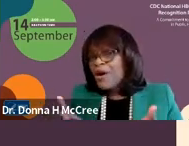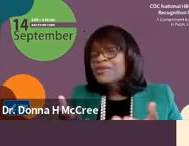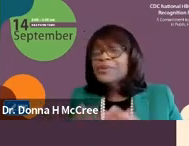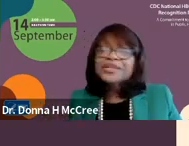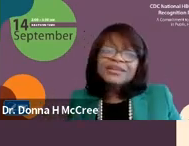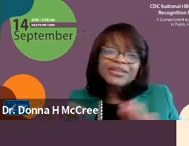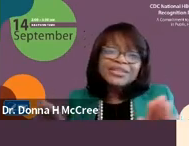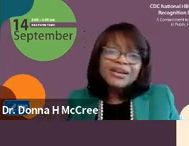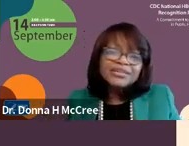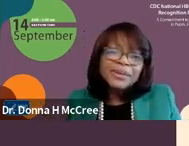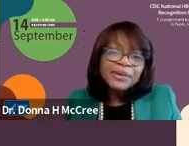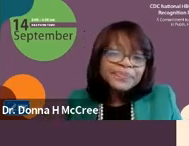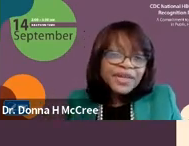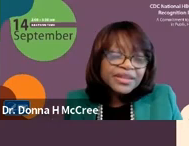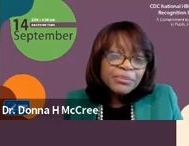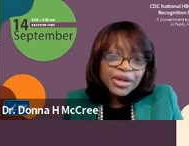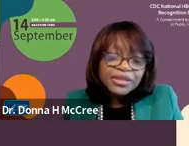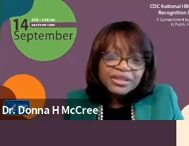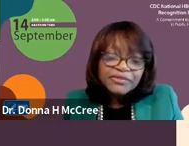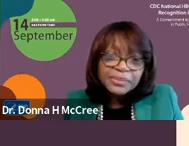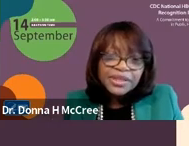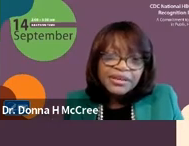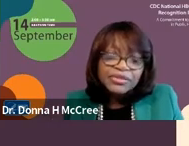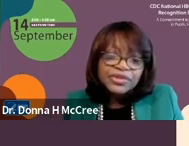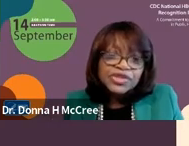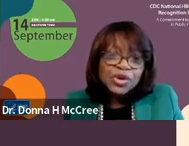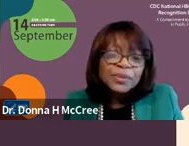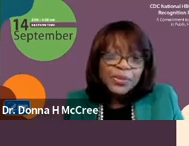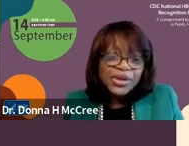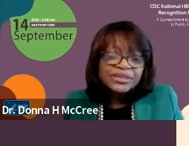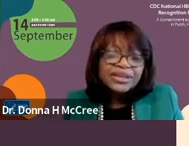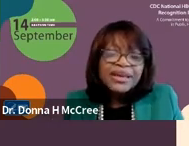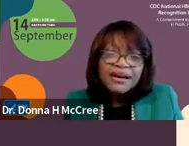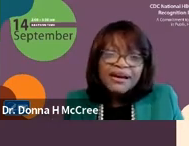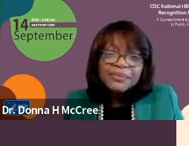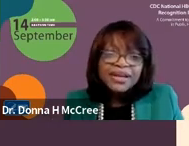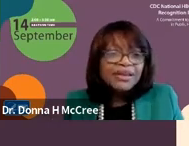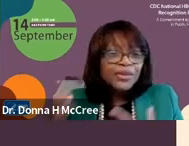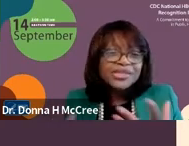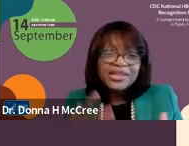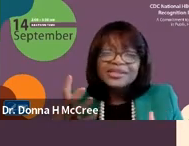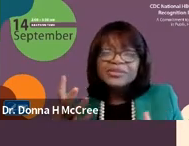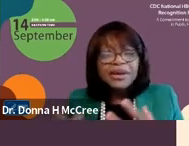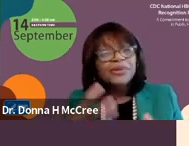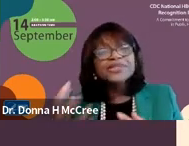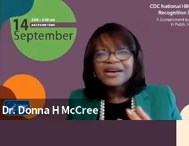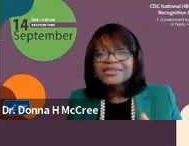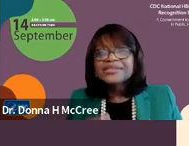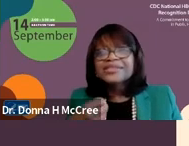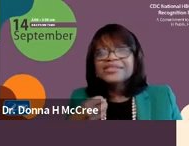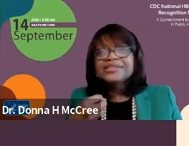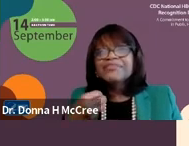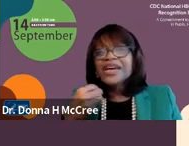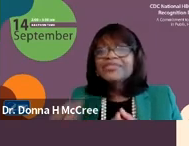is a part of public health. And he talked about the umbrella of public health, which is so important. And I've always said to my